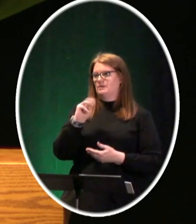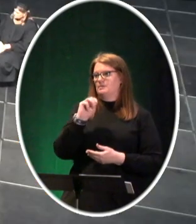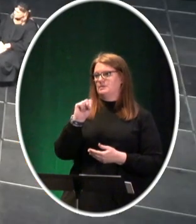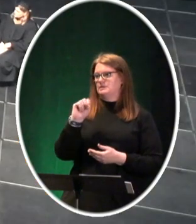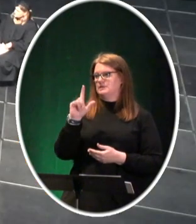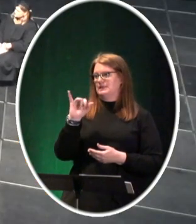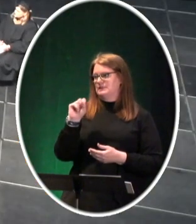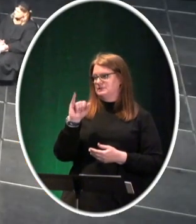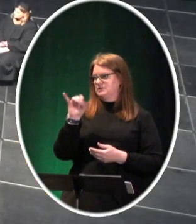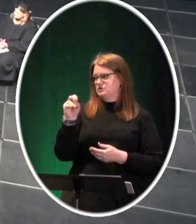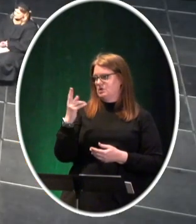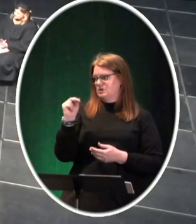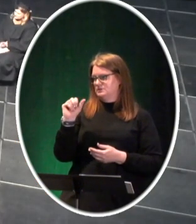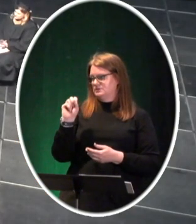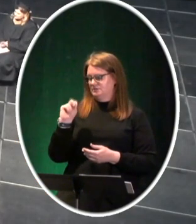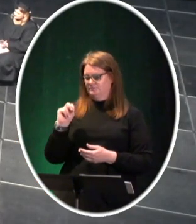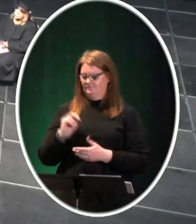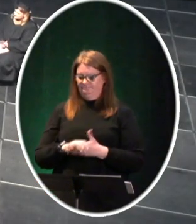Johnson.